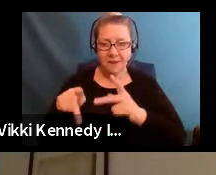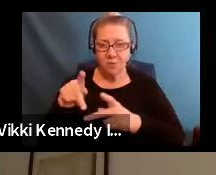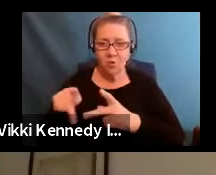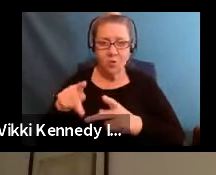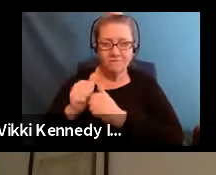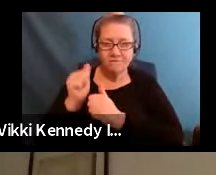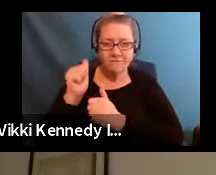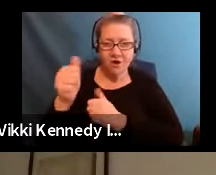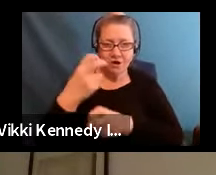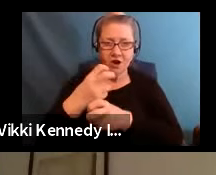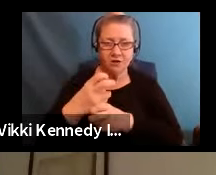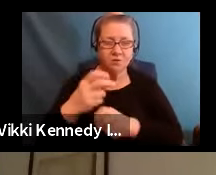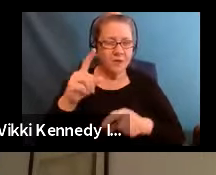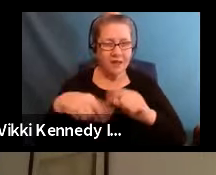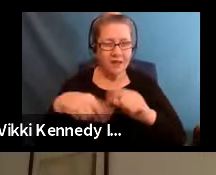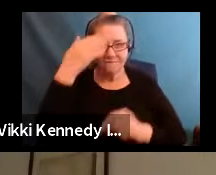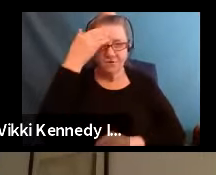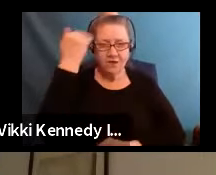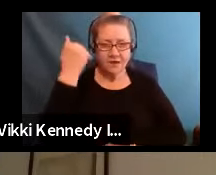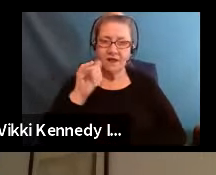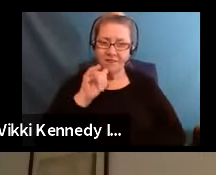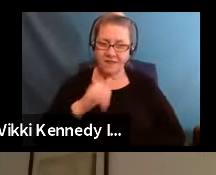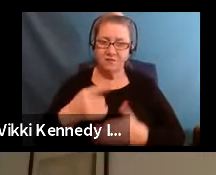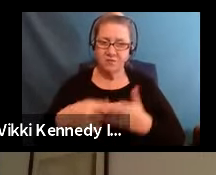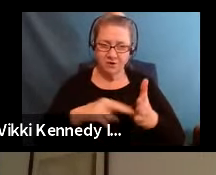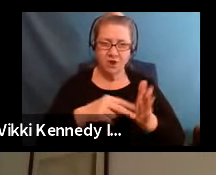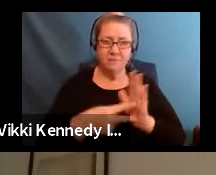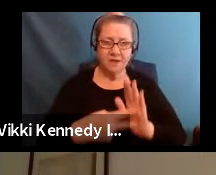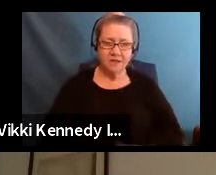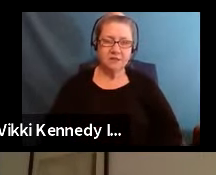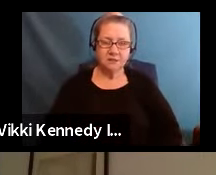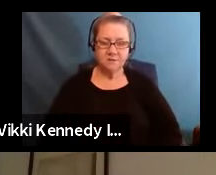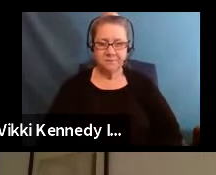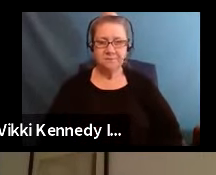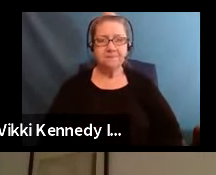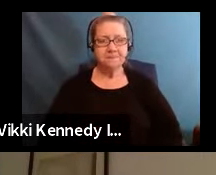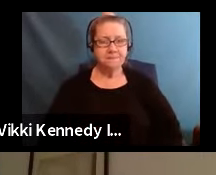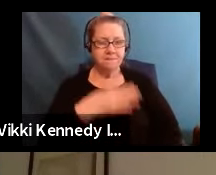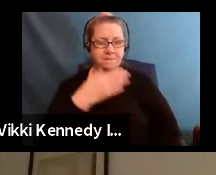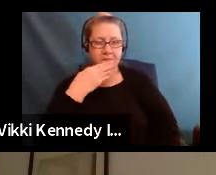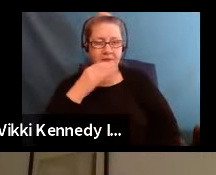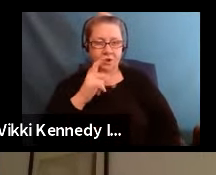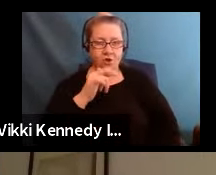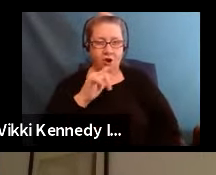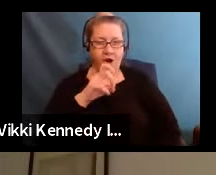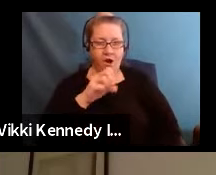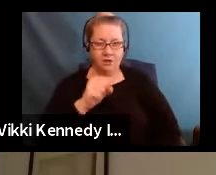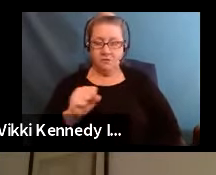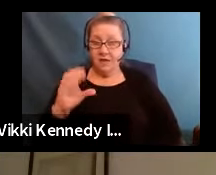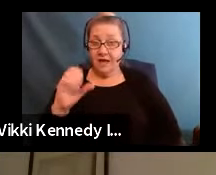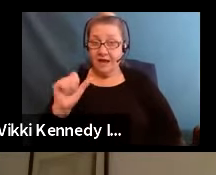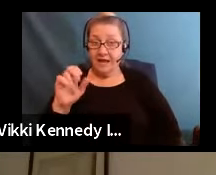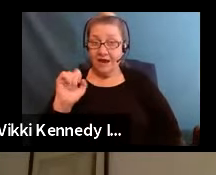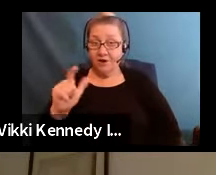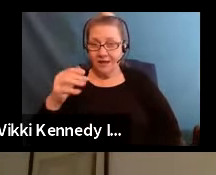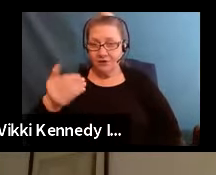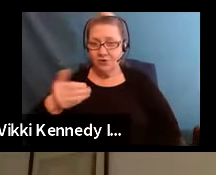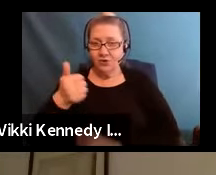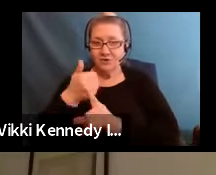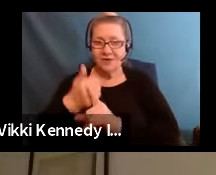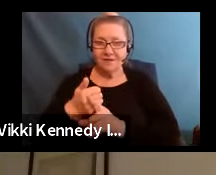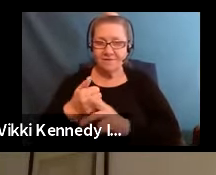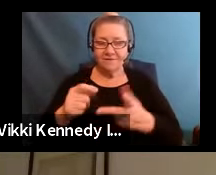we just can't lose sight of that. And I think that's what you're hearing. So thank you. Thank you, Charles. Let's go to Carol. Don't forget to introduce yourself, and